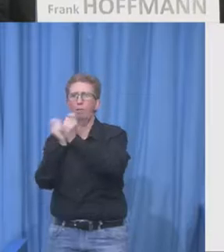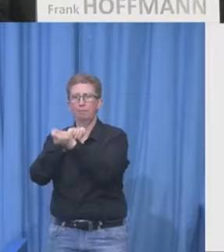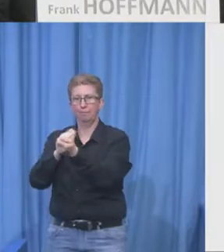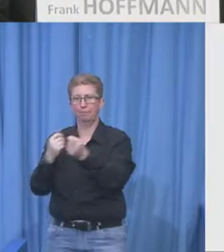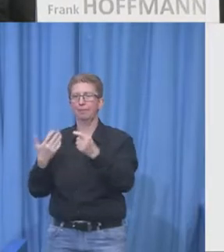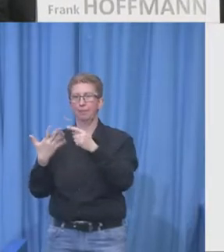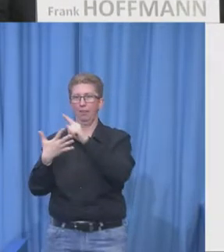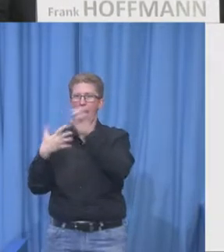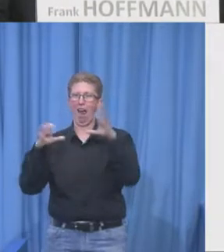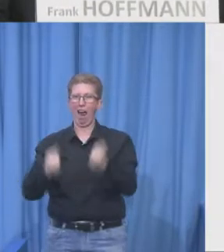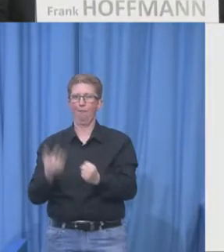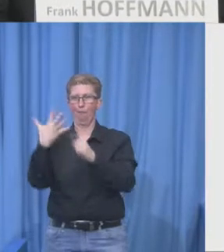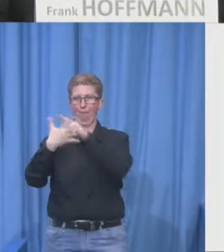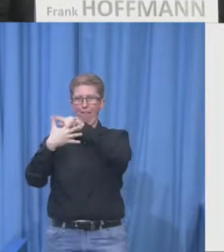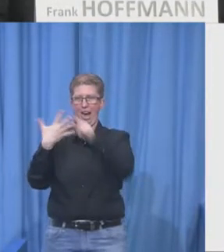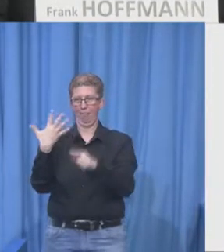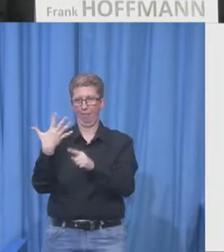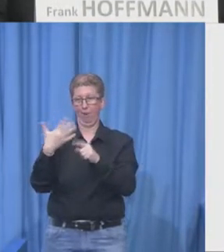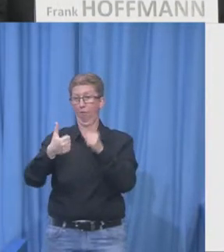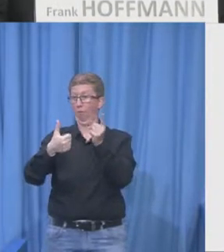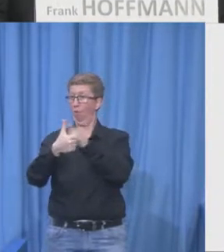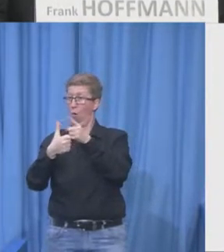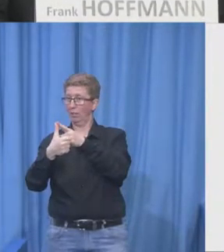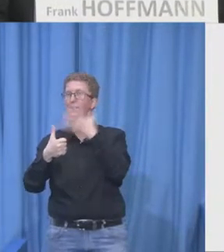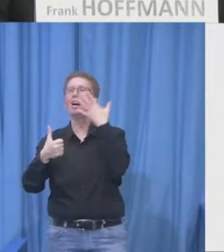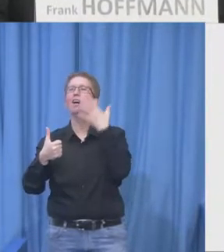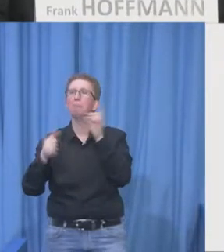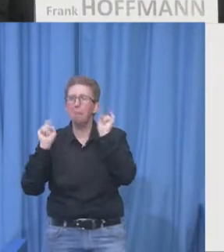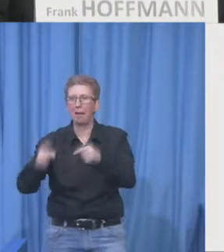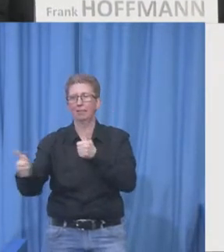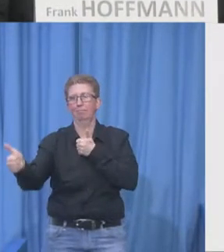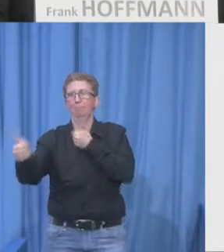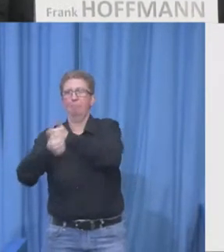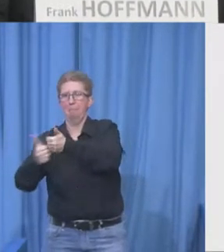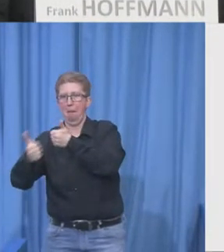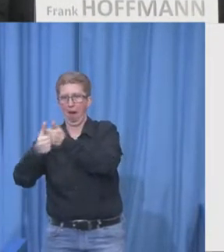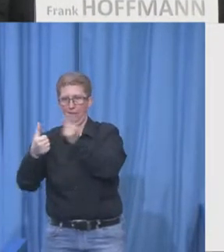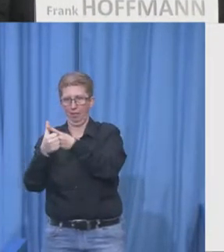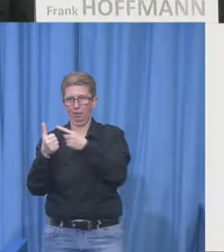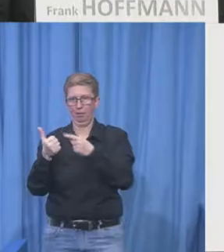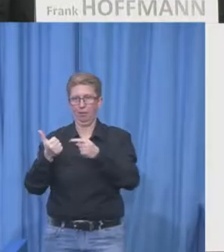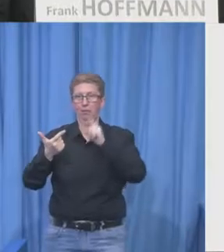We have to set up a local project team to run the pilot.